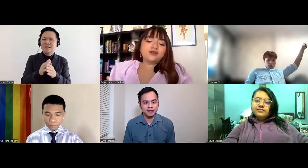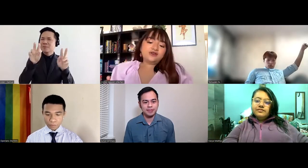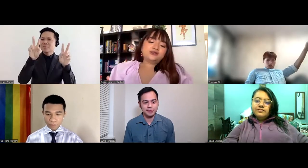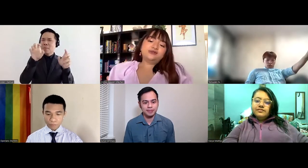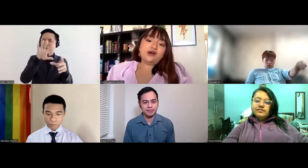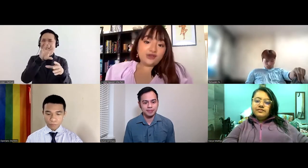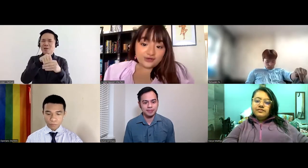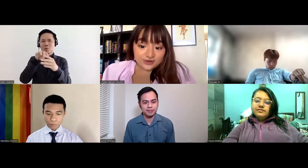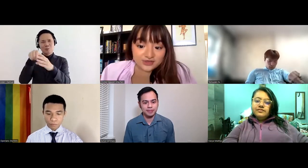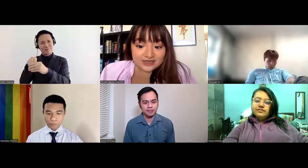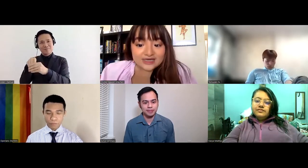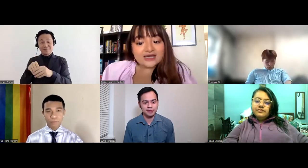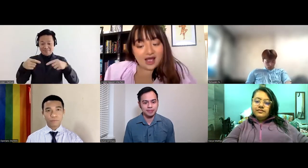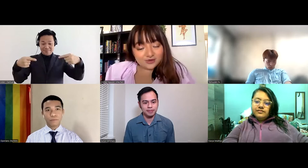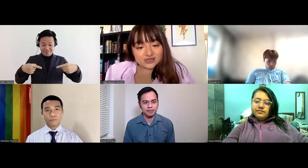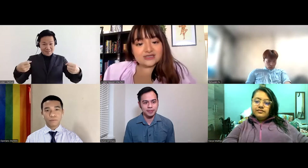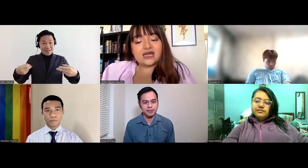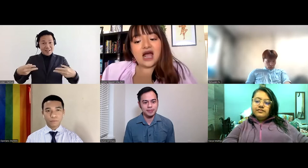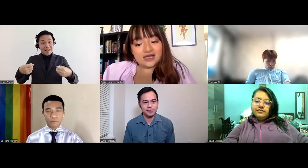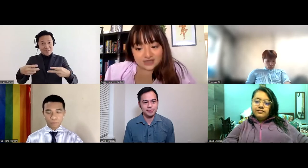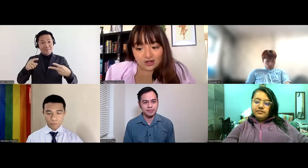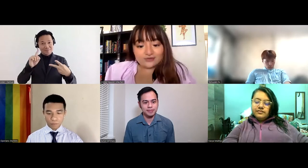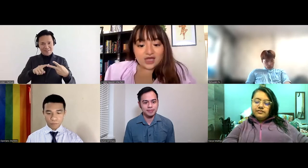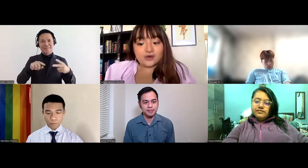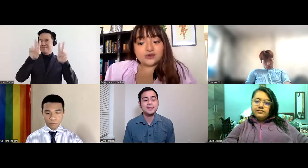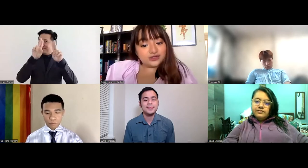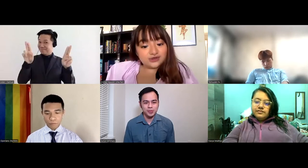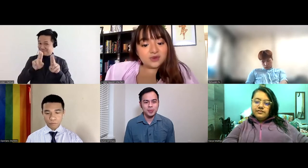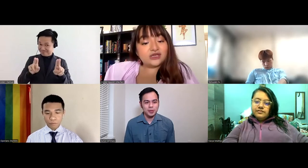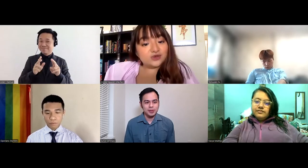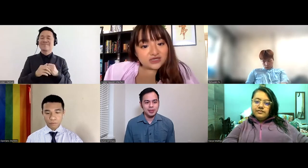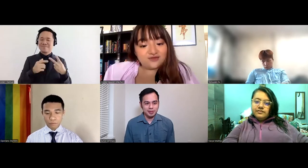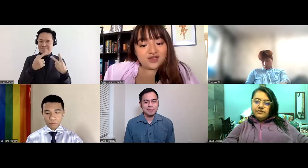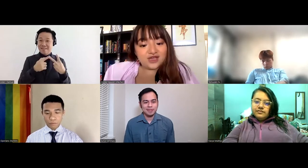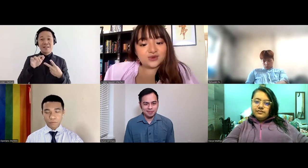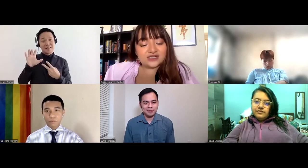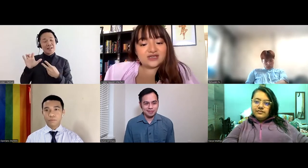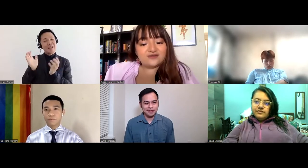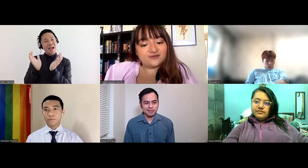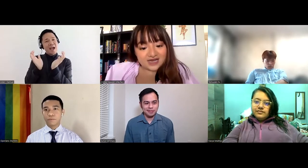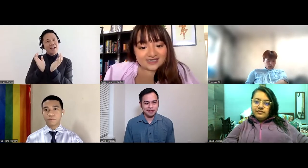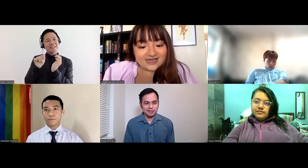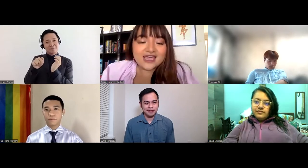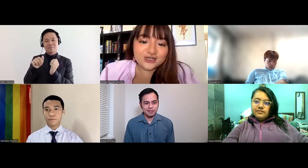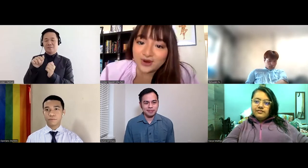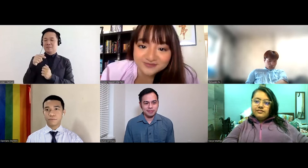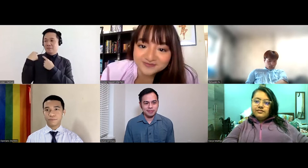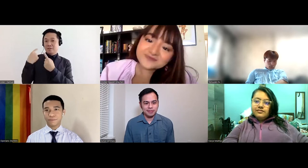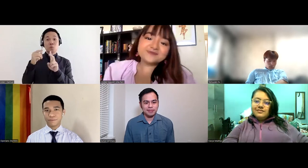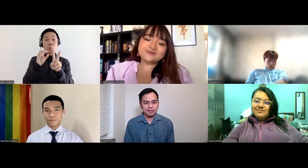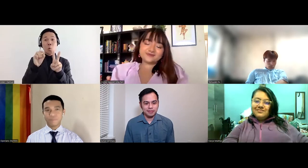video features audio description, captions, and ISL, and was produced by UNICEF in 2015.